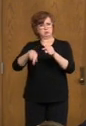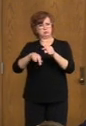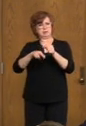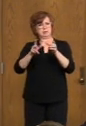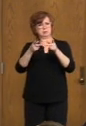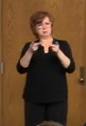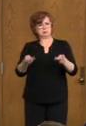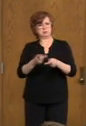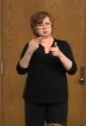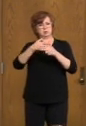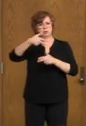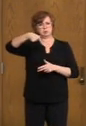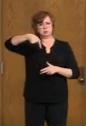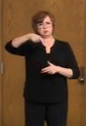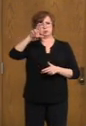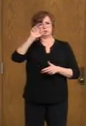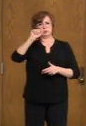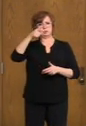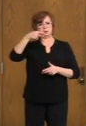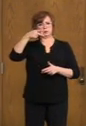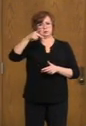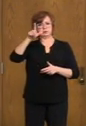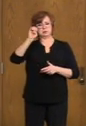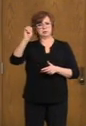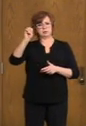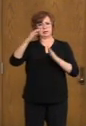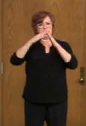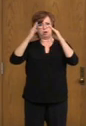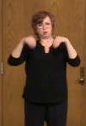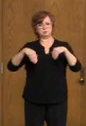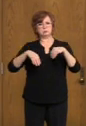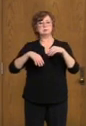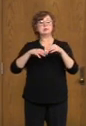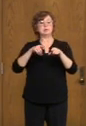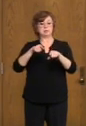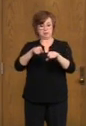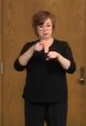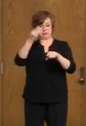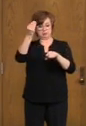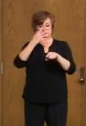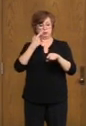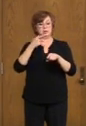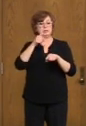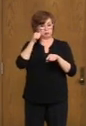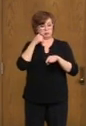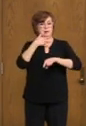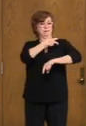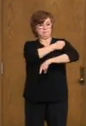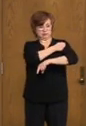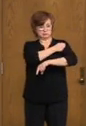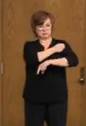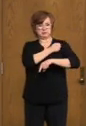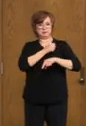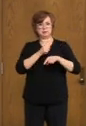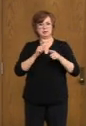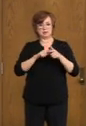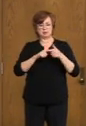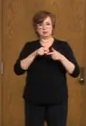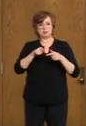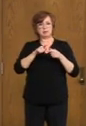that were being vaccinated yesterday. There was a limited amount of vaccines available, and they drew names out of a